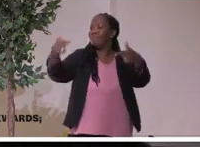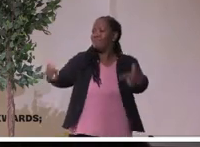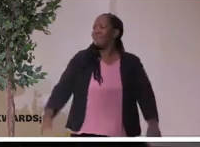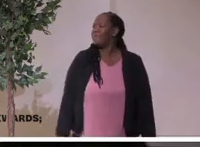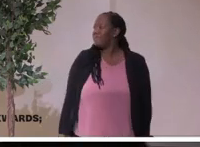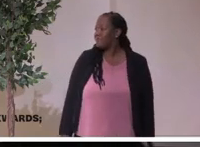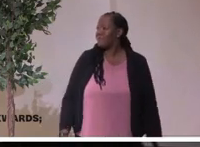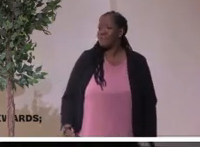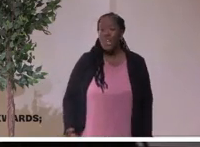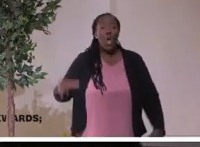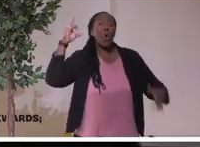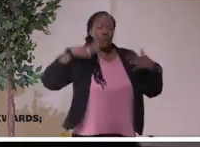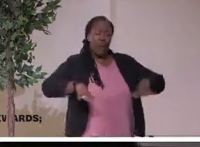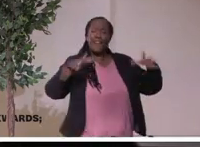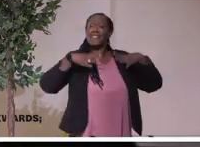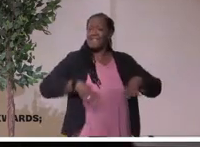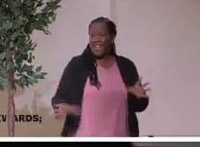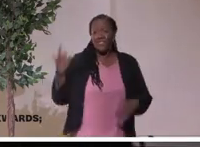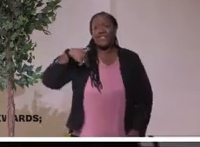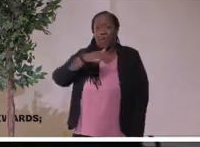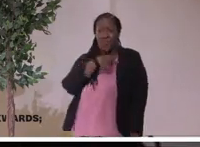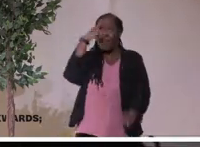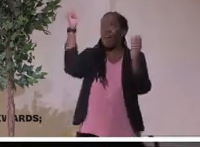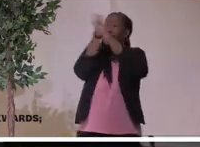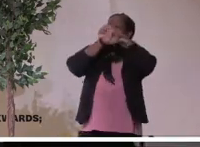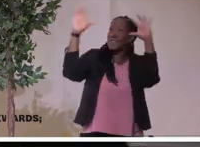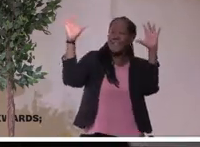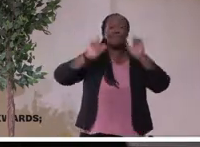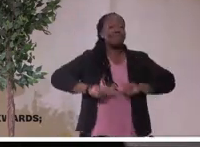Yeah, rocking the fashions that we all dream.